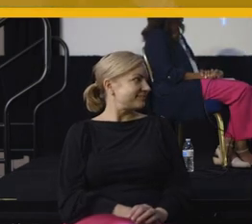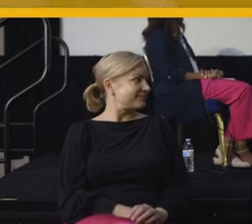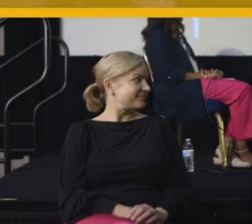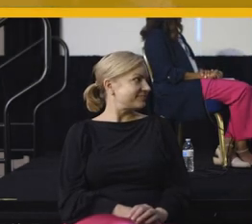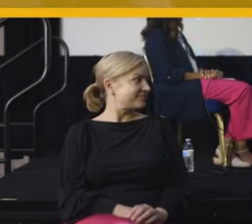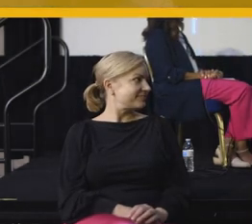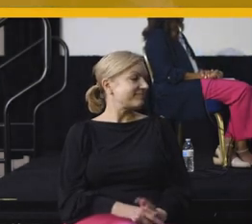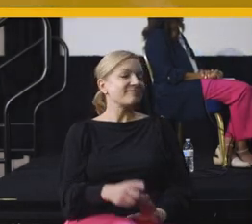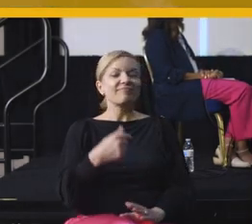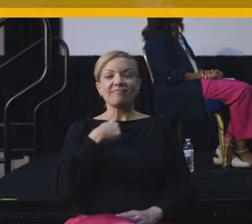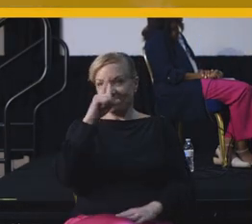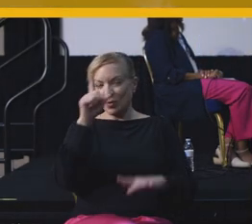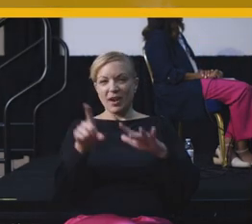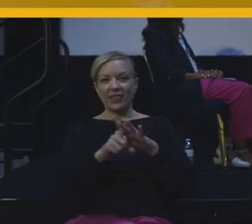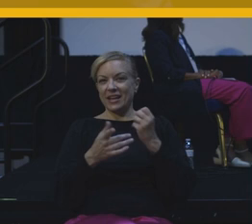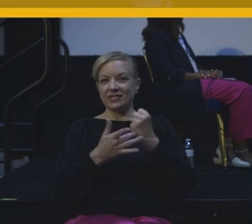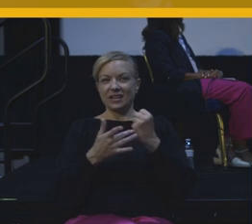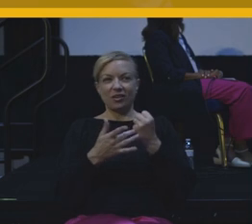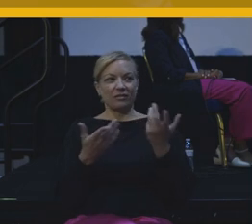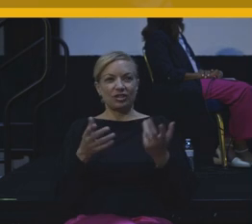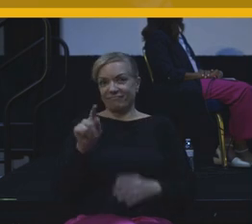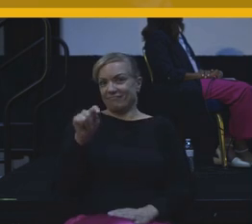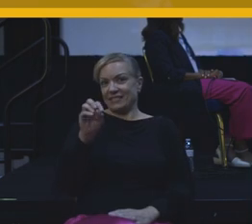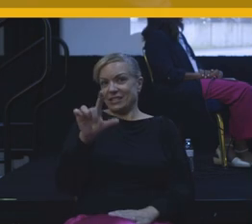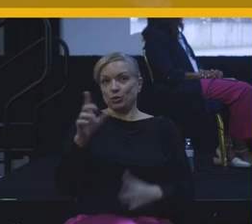I think of technology as just another tool.